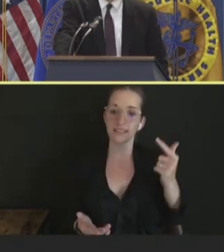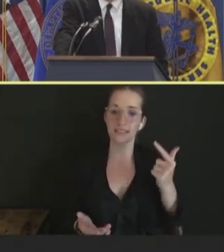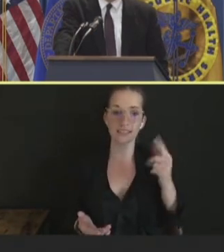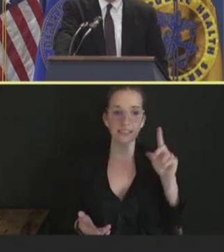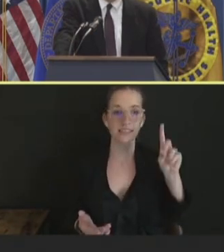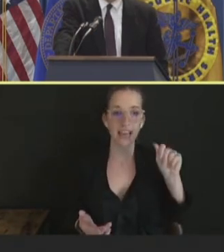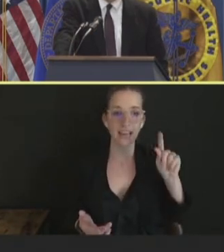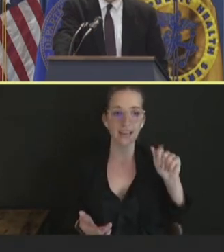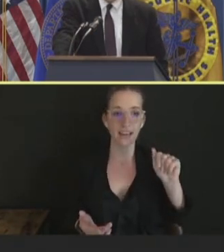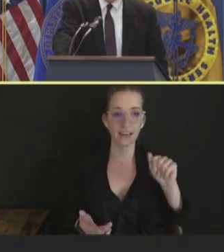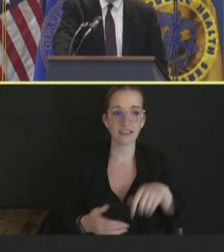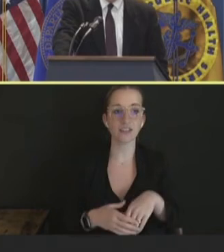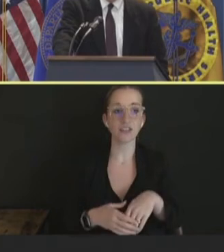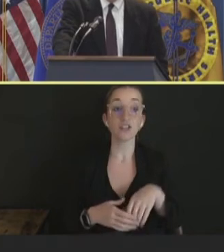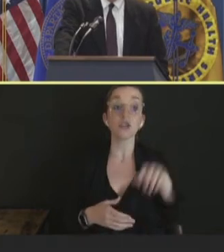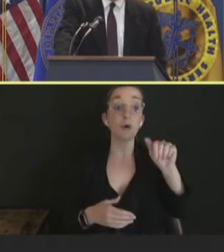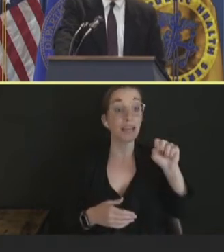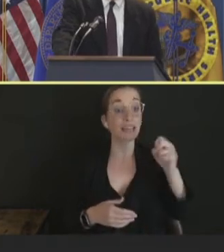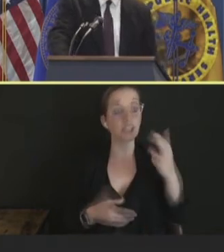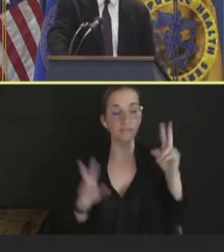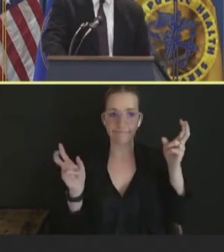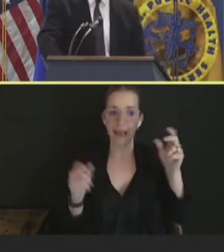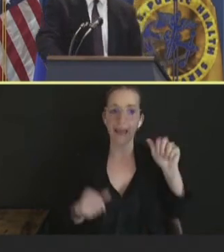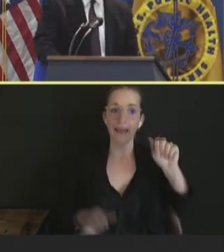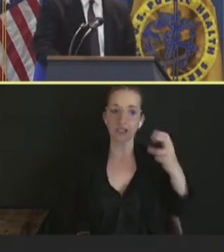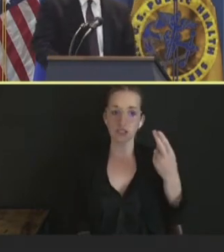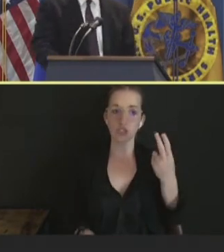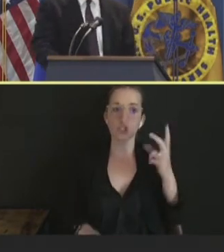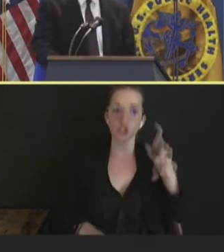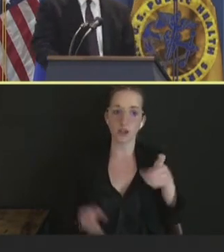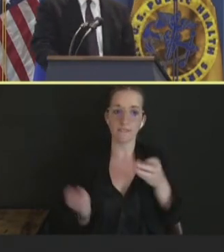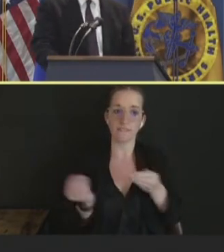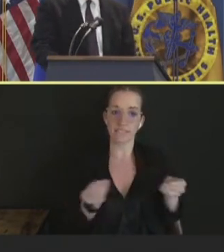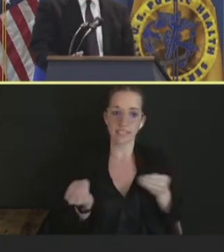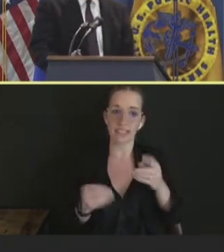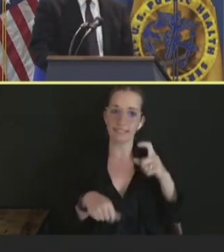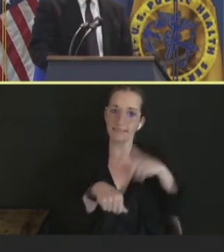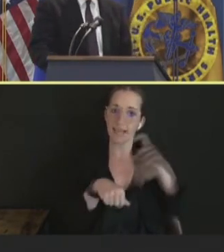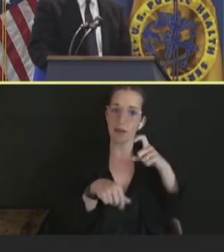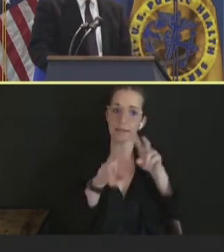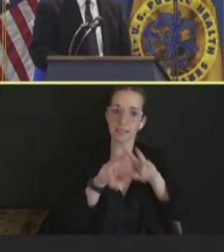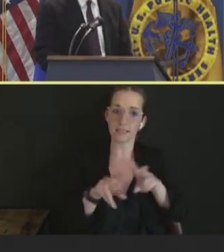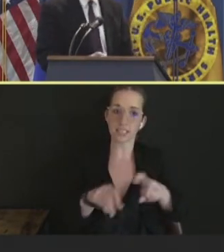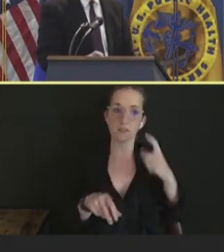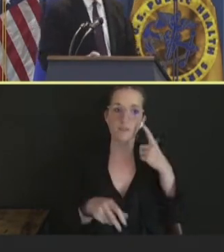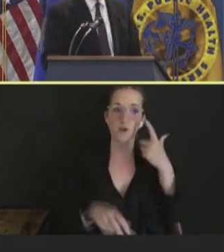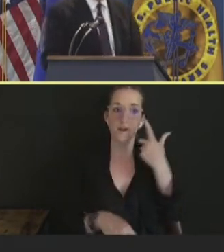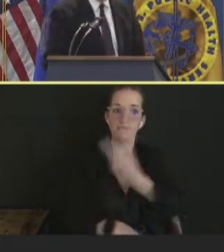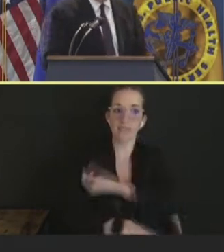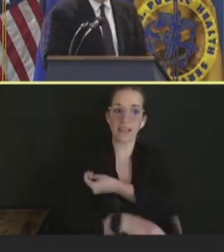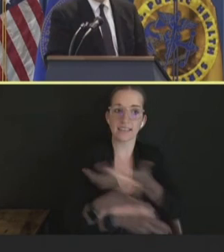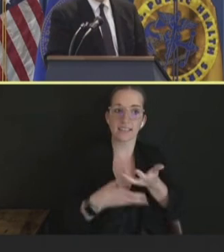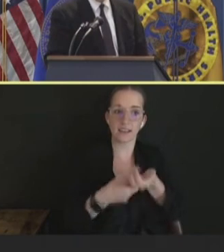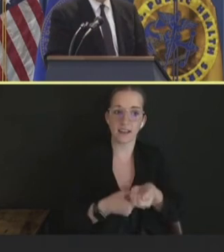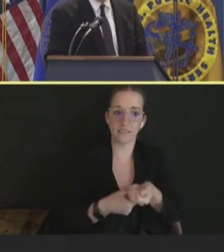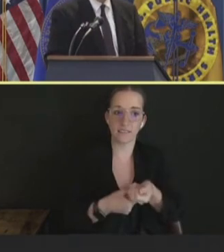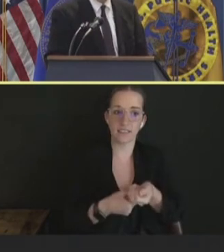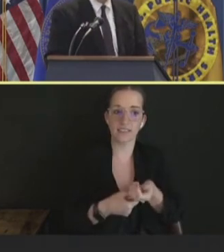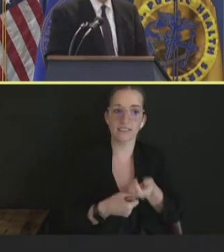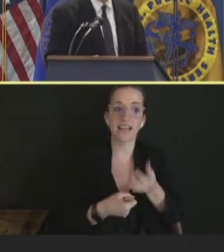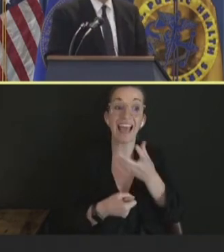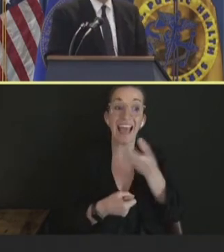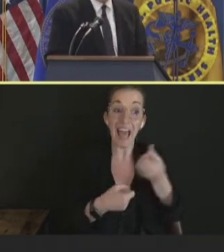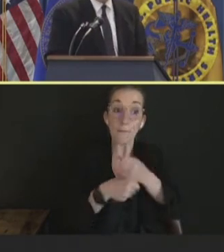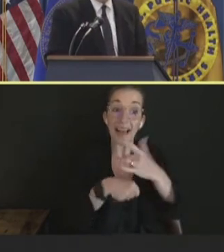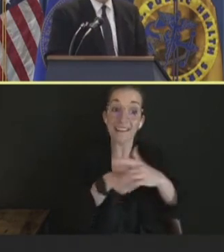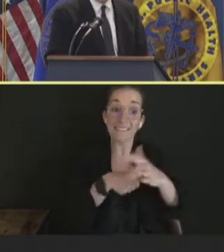vaccine confidence in each of those subpopulations that I just discussed, and make available trend data to measure